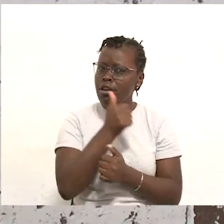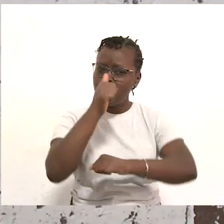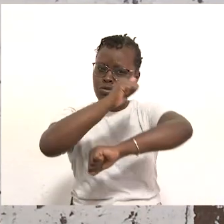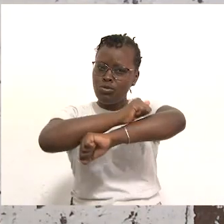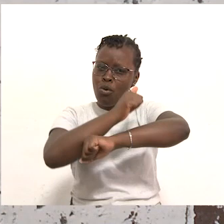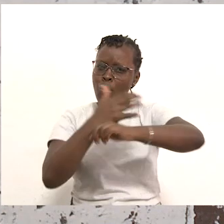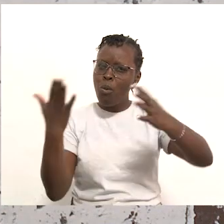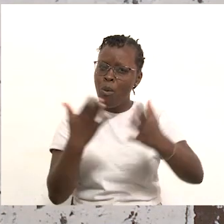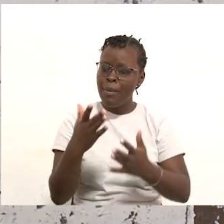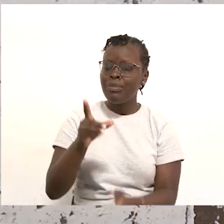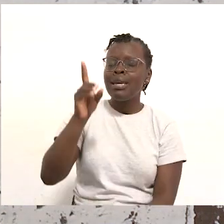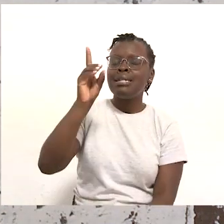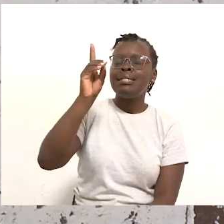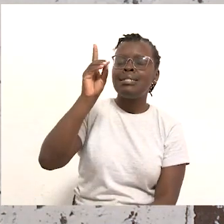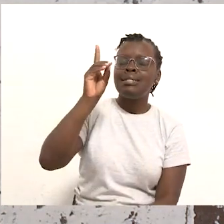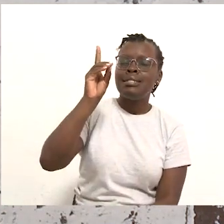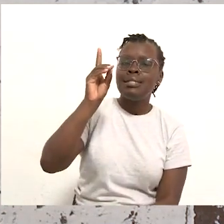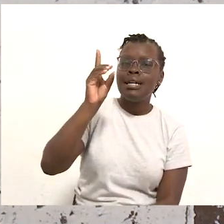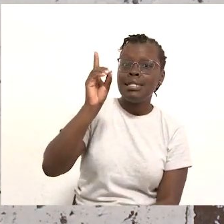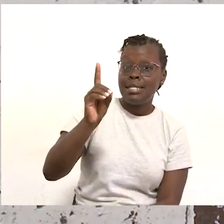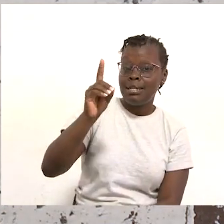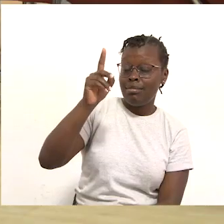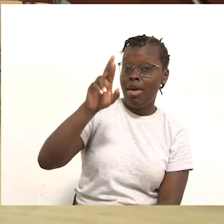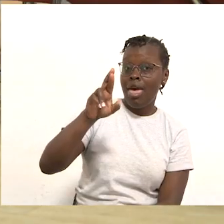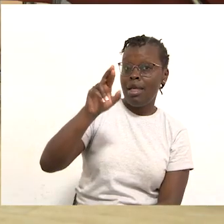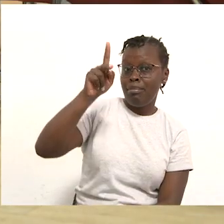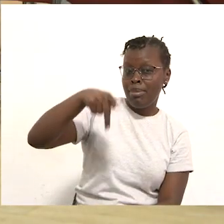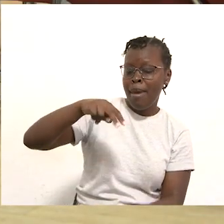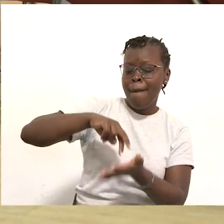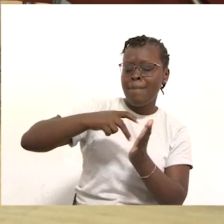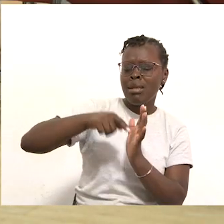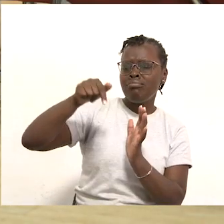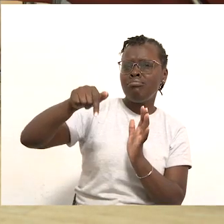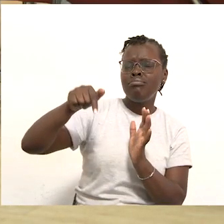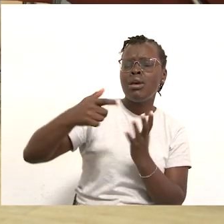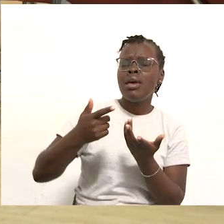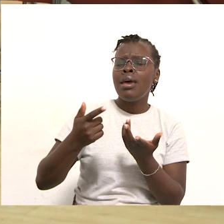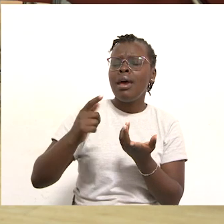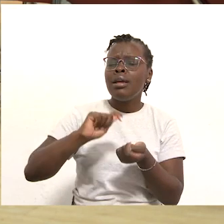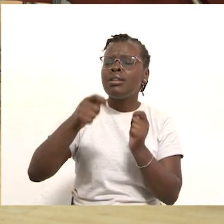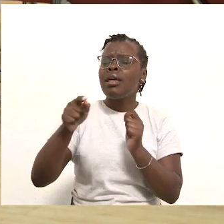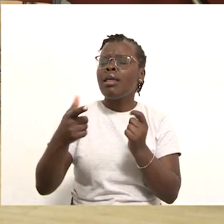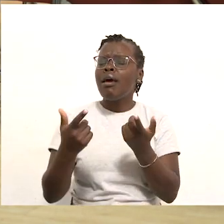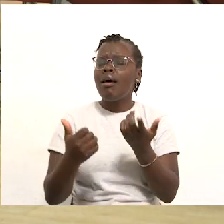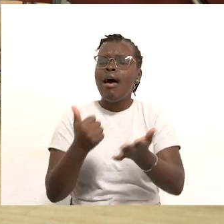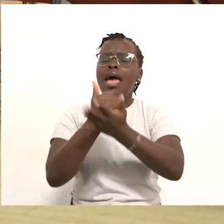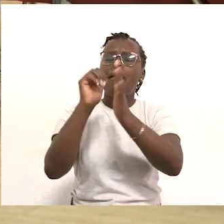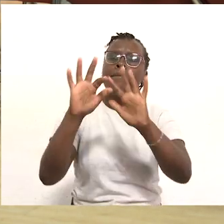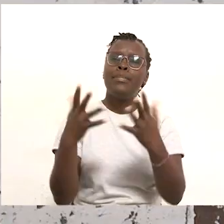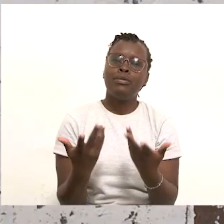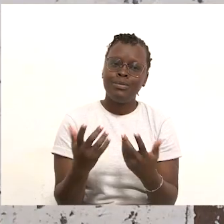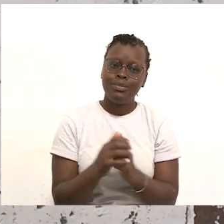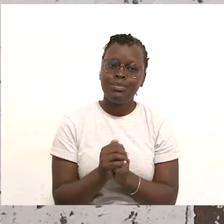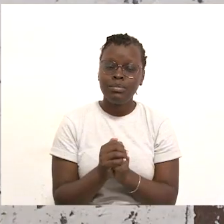the DLP. How will the DLP be situated within the revisions to the curriculum and support student learning and life skills